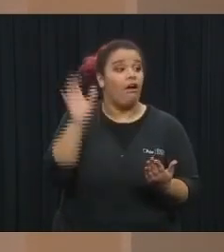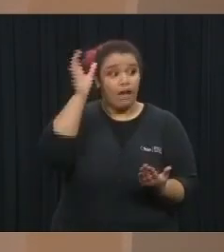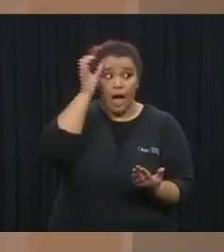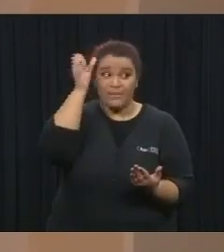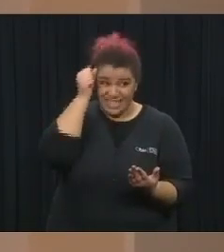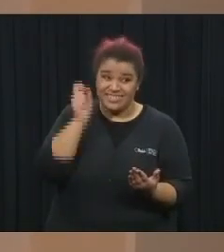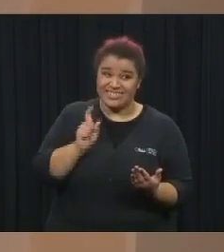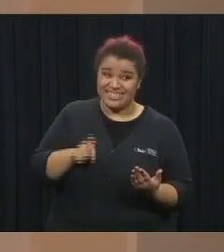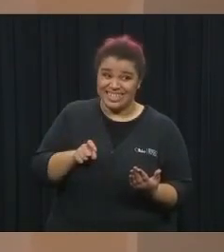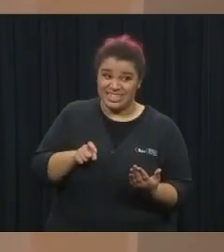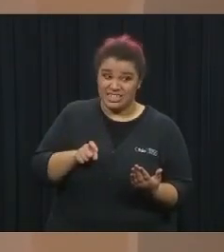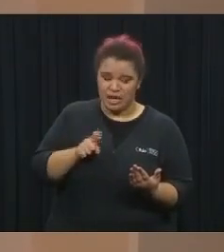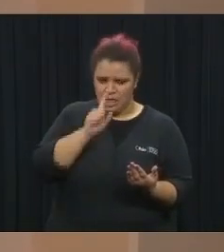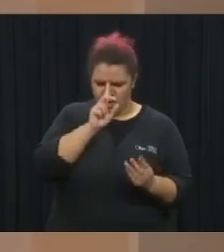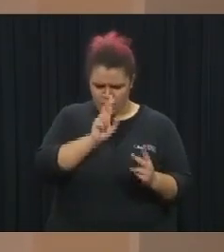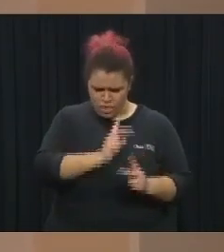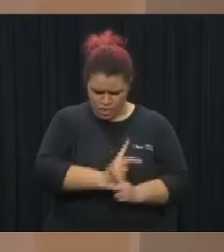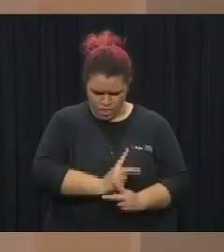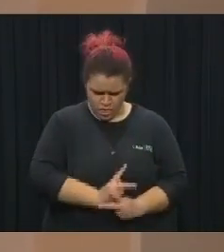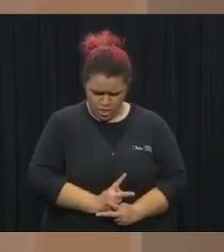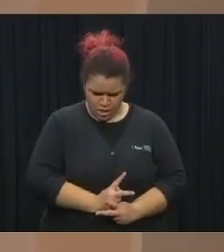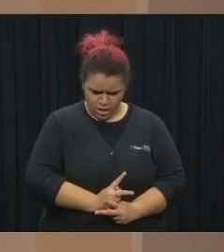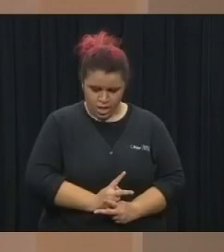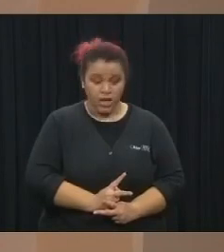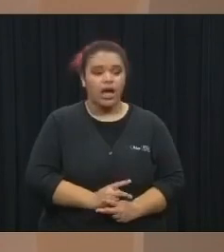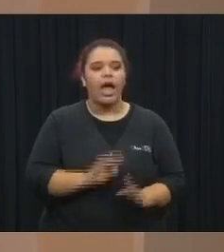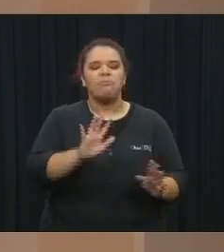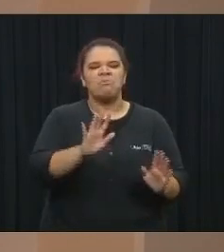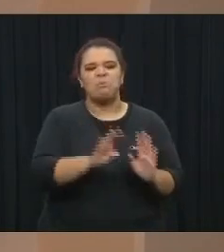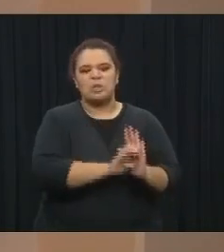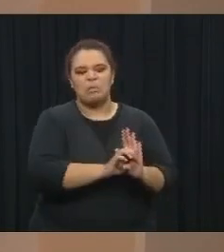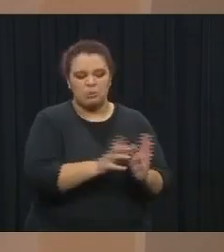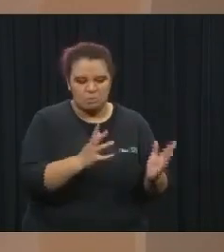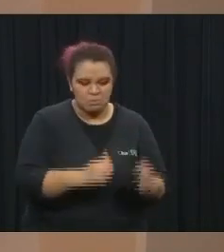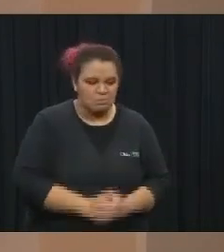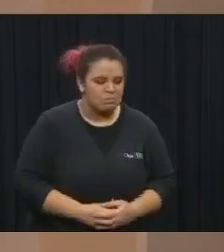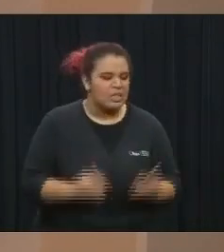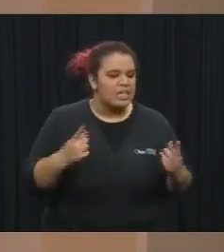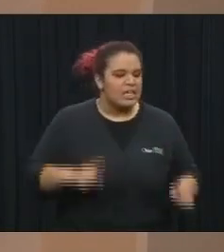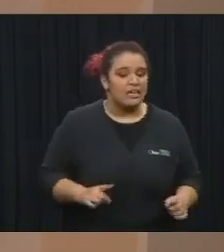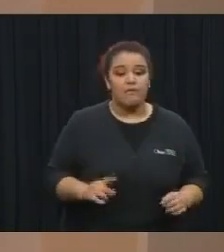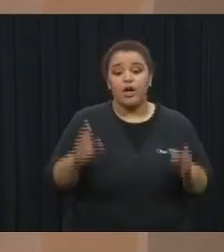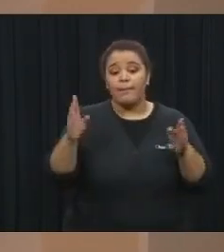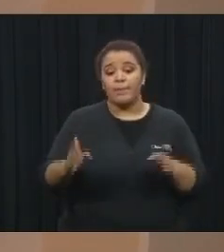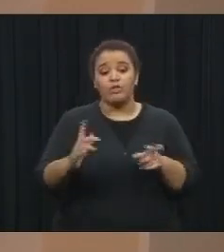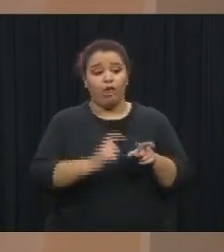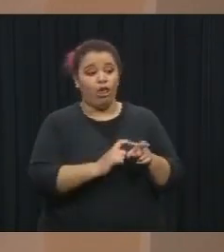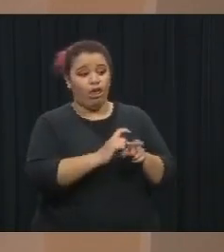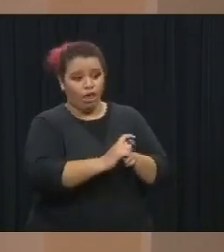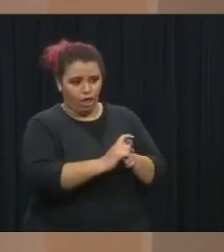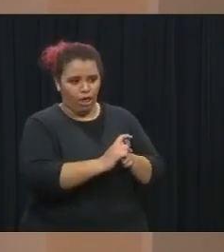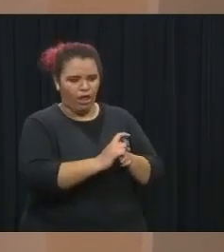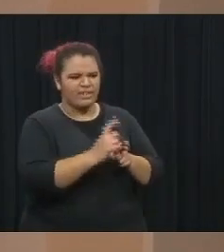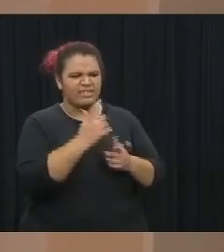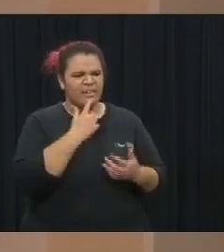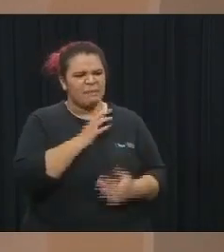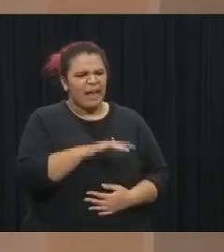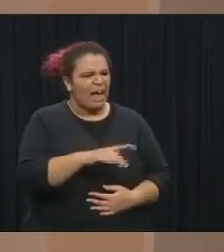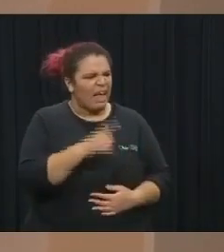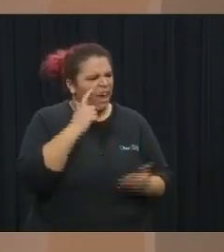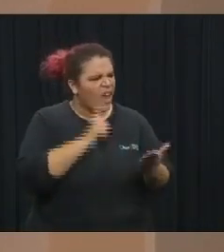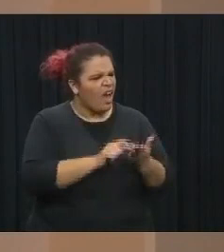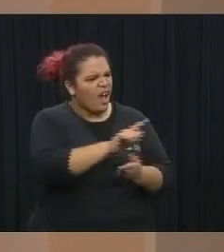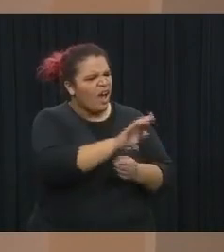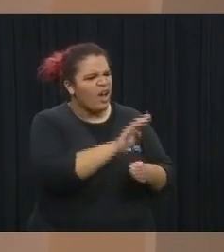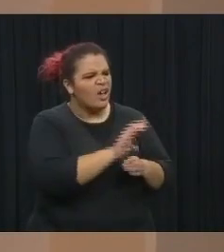Put yourself in the shoe. If somebody called and asked and said, hey, this business is operating and it's